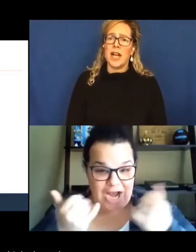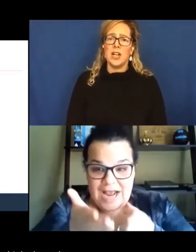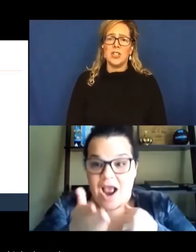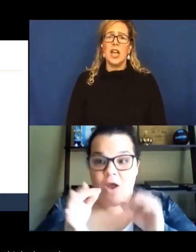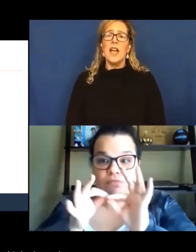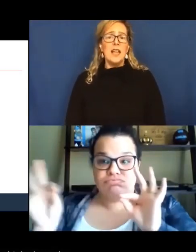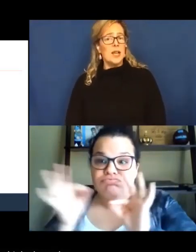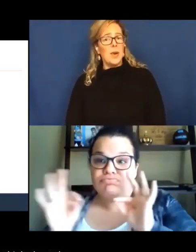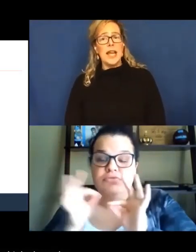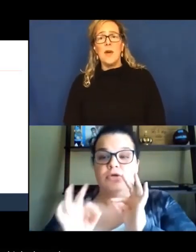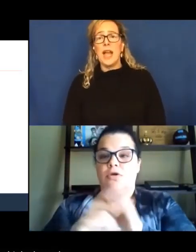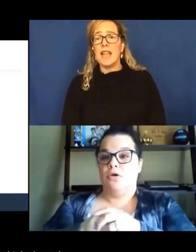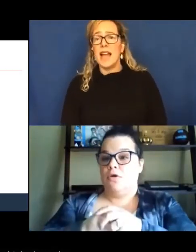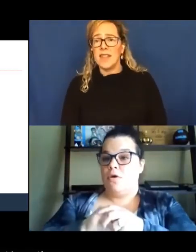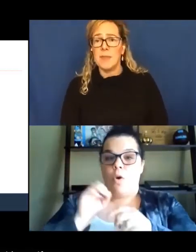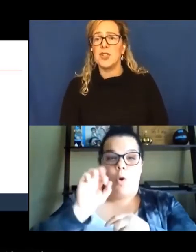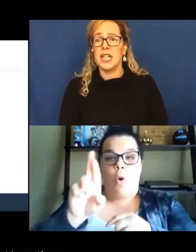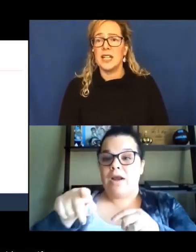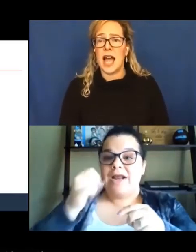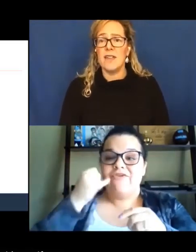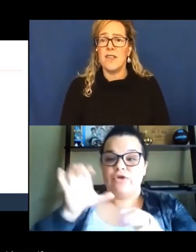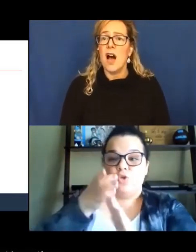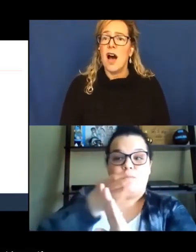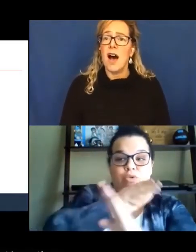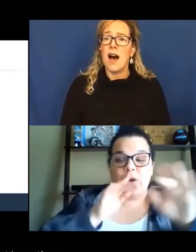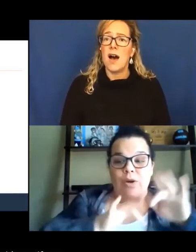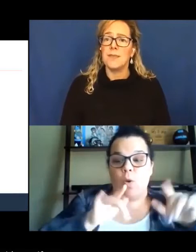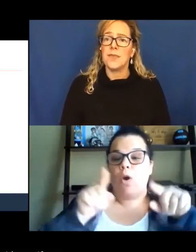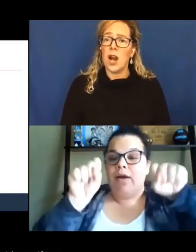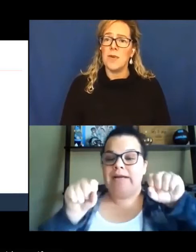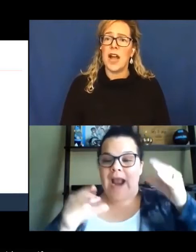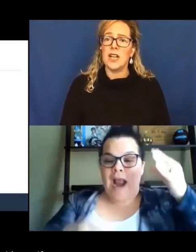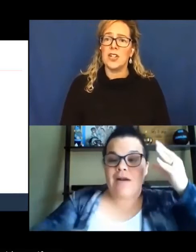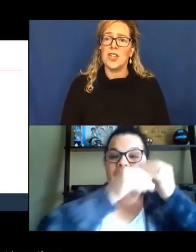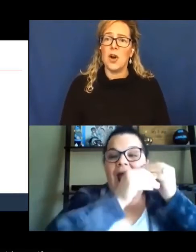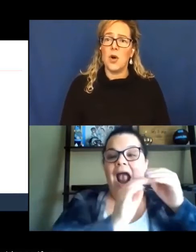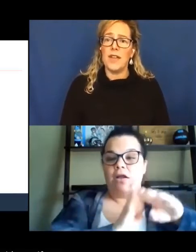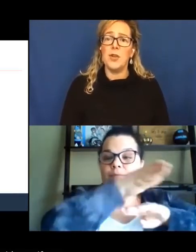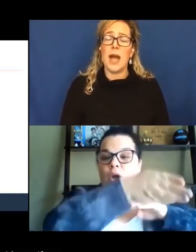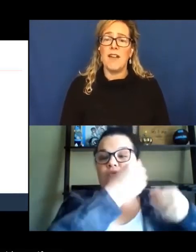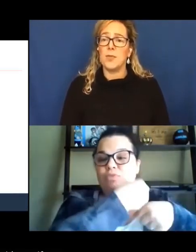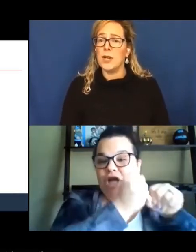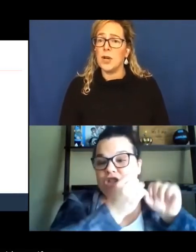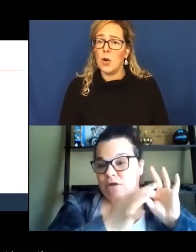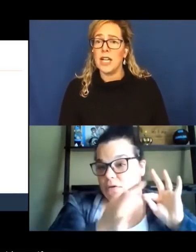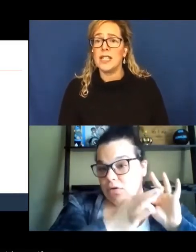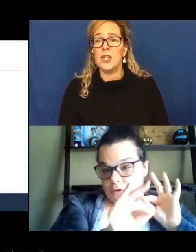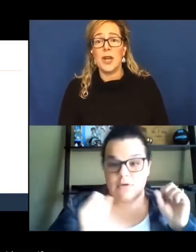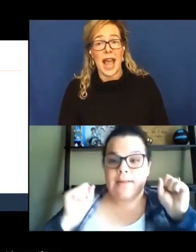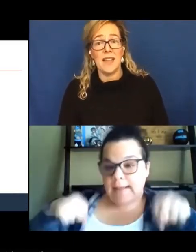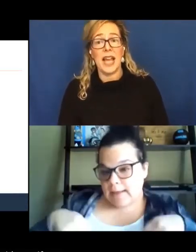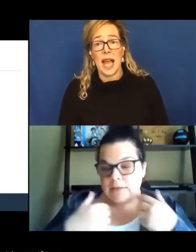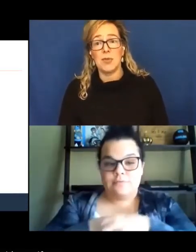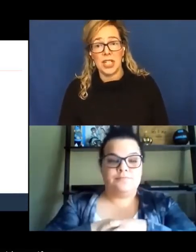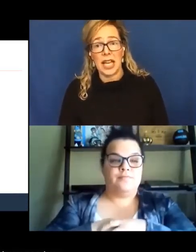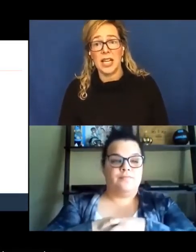CART providers, like right now we have live captioning, a live CART provider. So if you have pre-recording, you